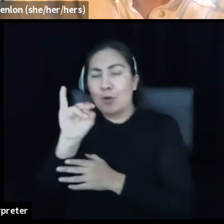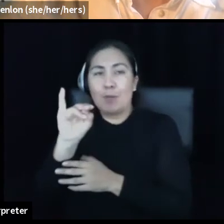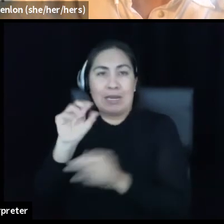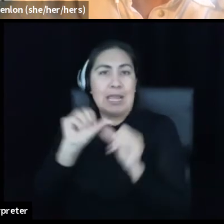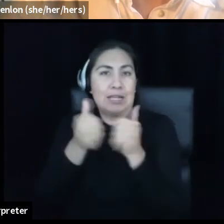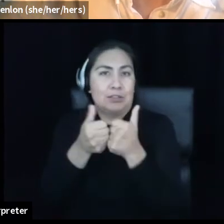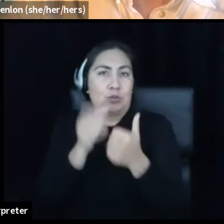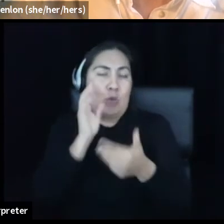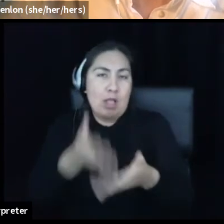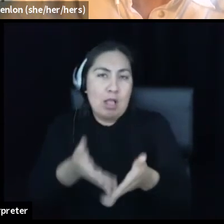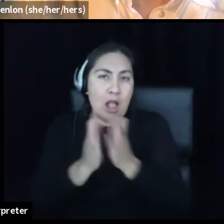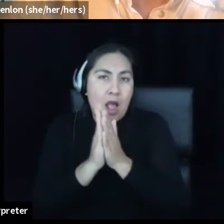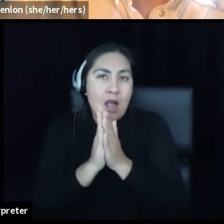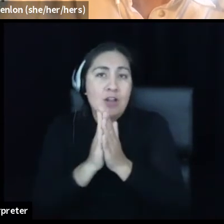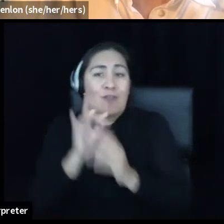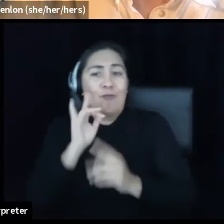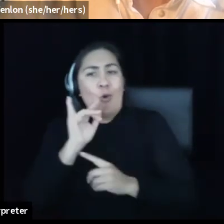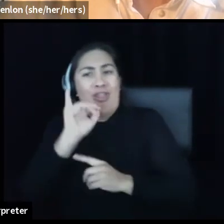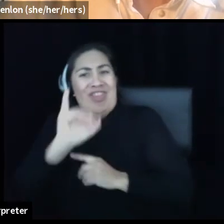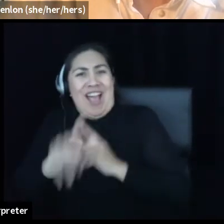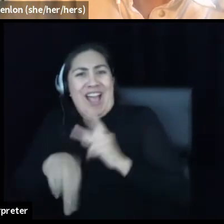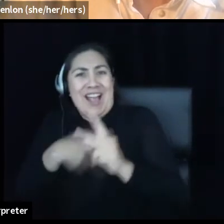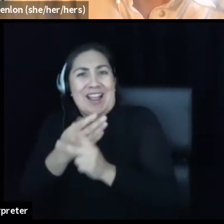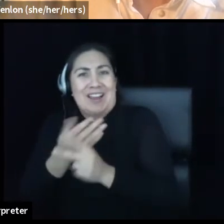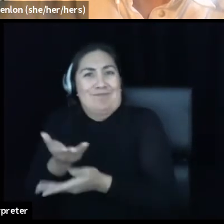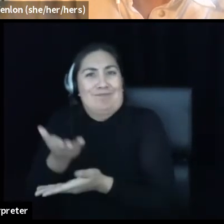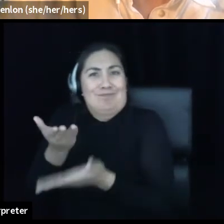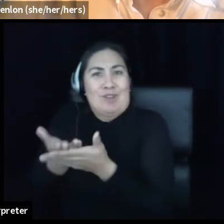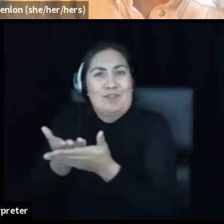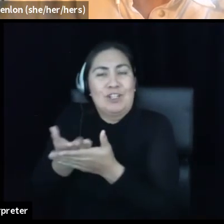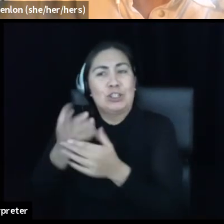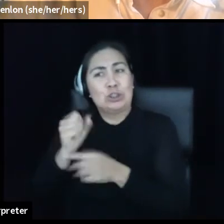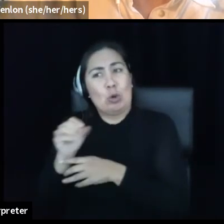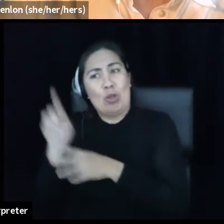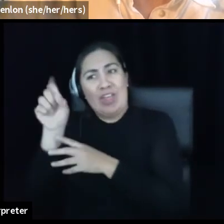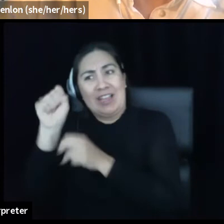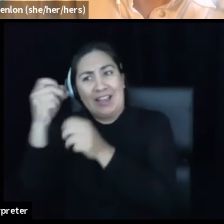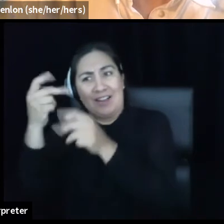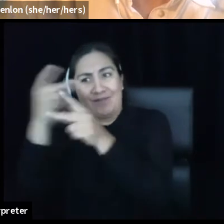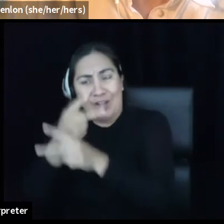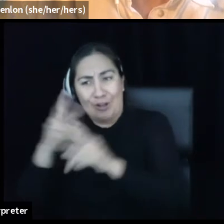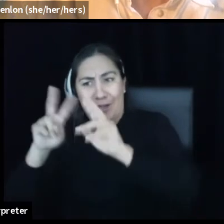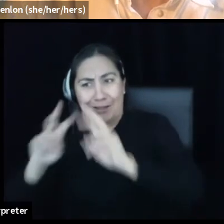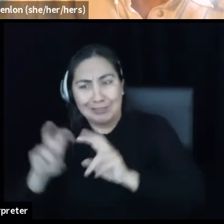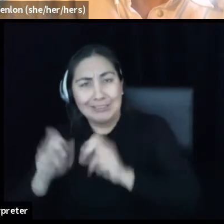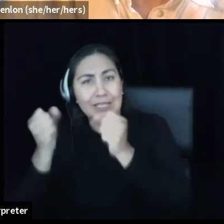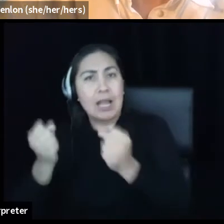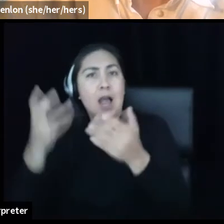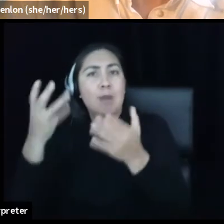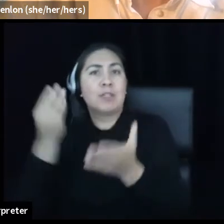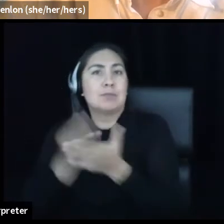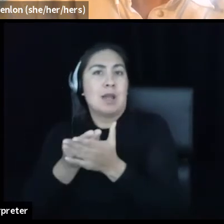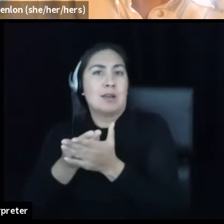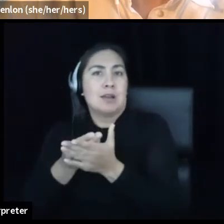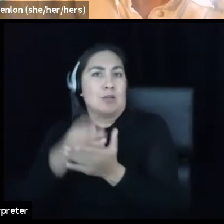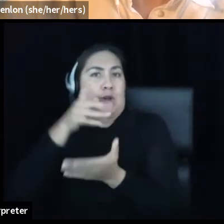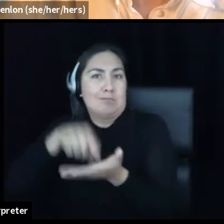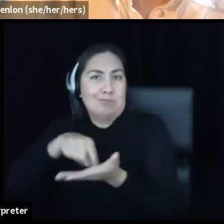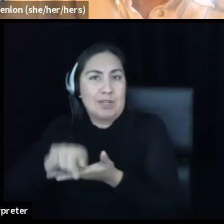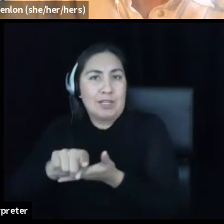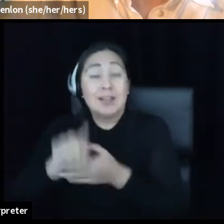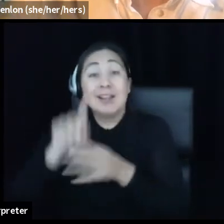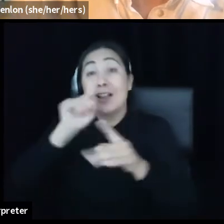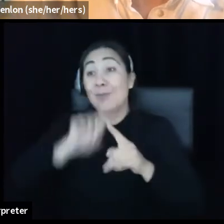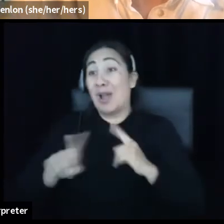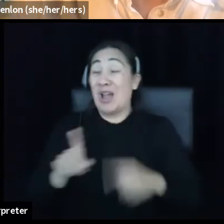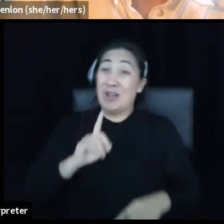ask for that kind of thing to be able to assess how much you need. But we really don't know.